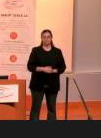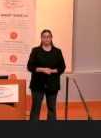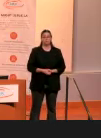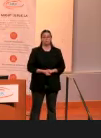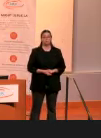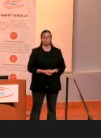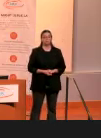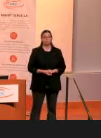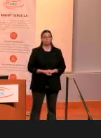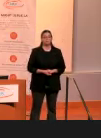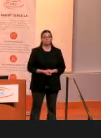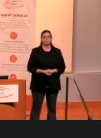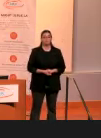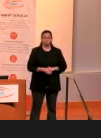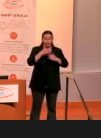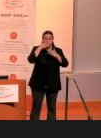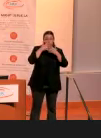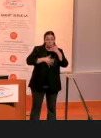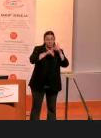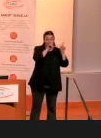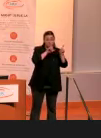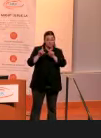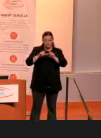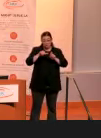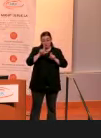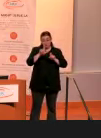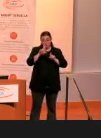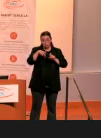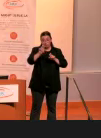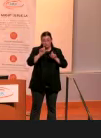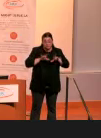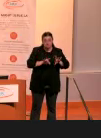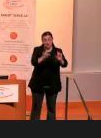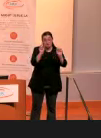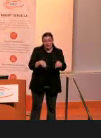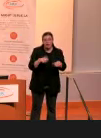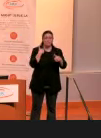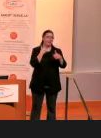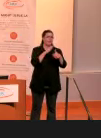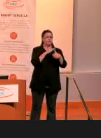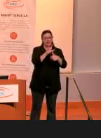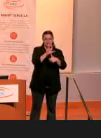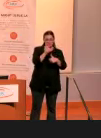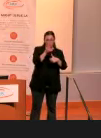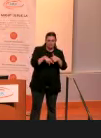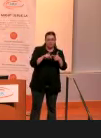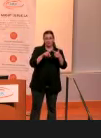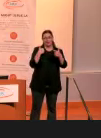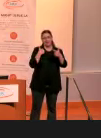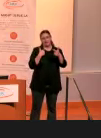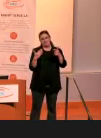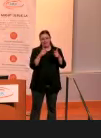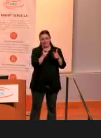we have lots of blood tests that look for lupus activity, we have SED-rate, we have CRP, we have complement, we have